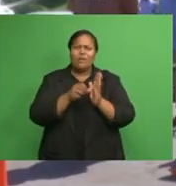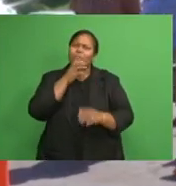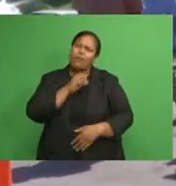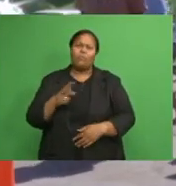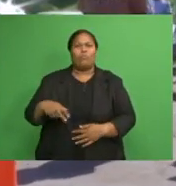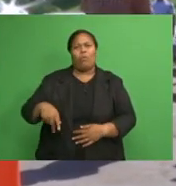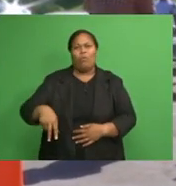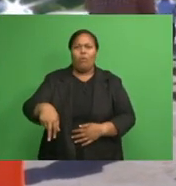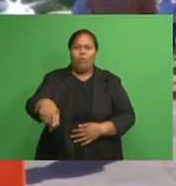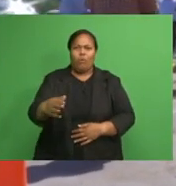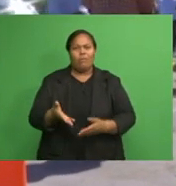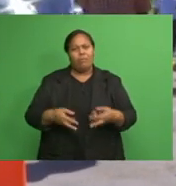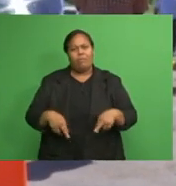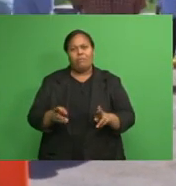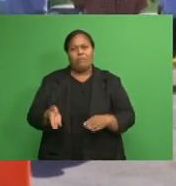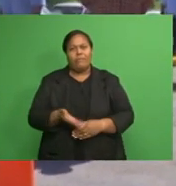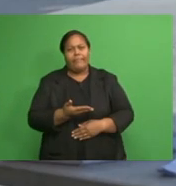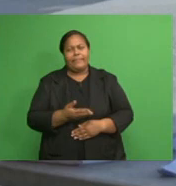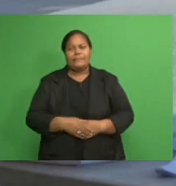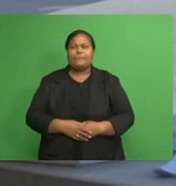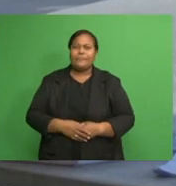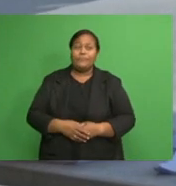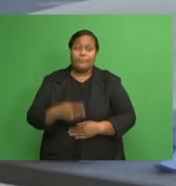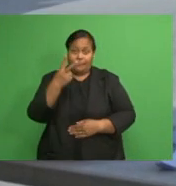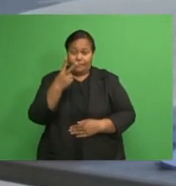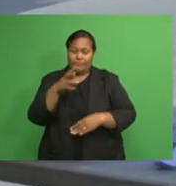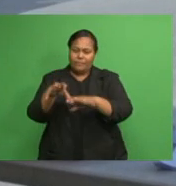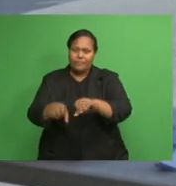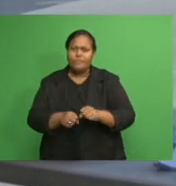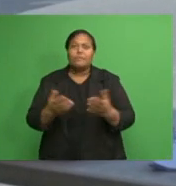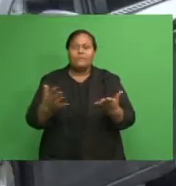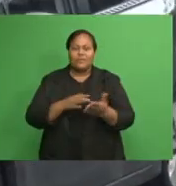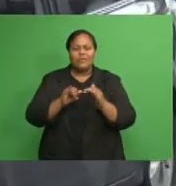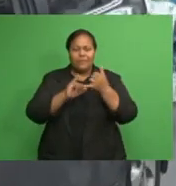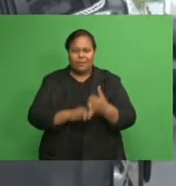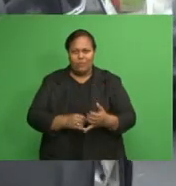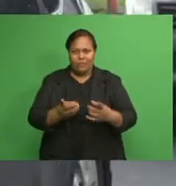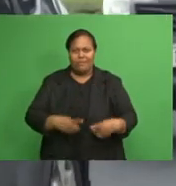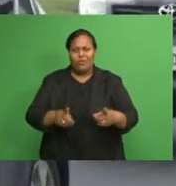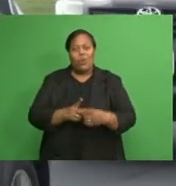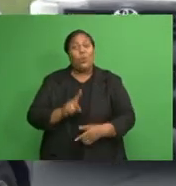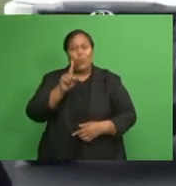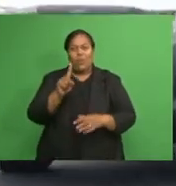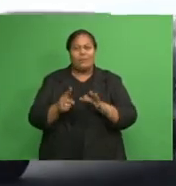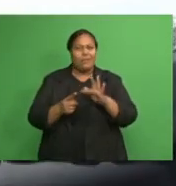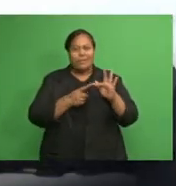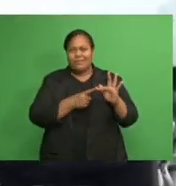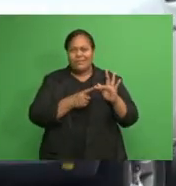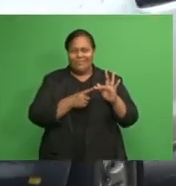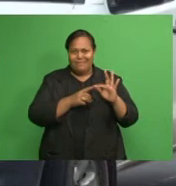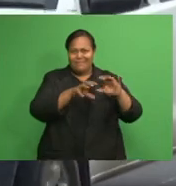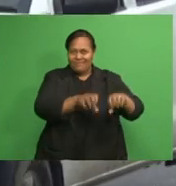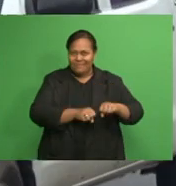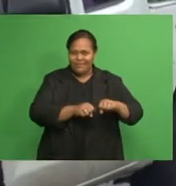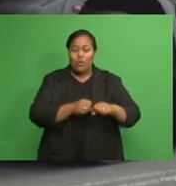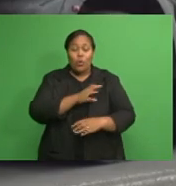along the Kerembula tram line. Meanwhile, 2 were arrested in the Southern Division and 1 in the Eastern Division. Police Commissioner Brigadier